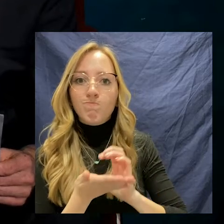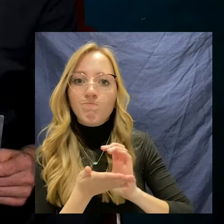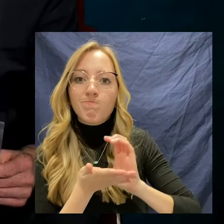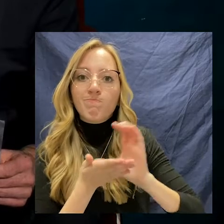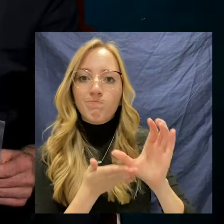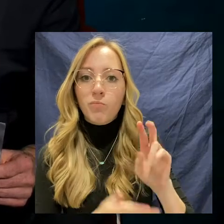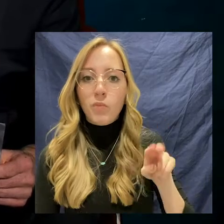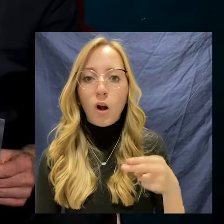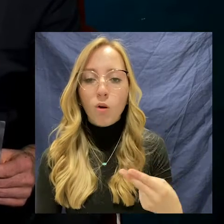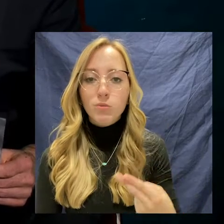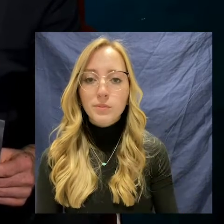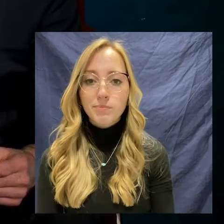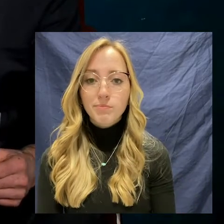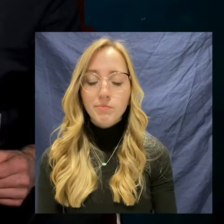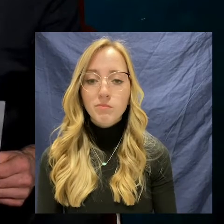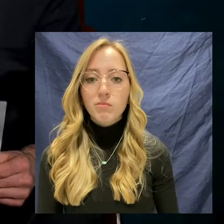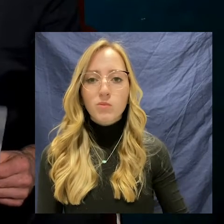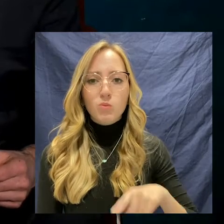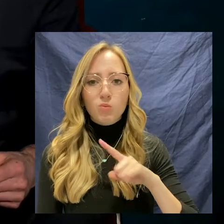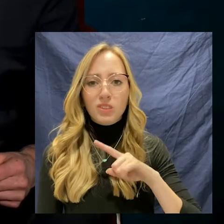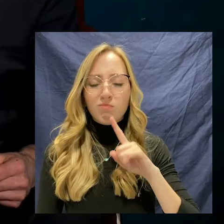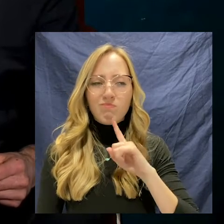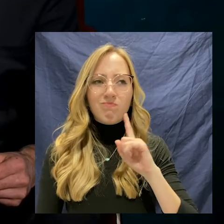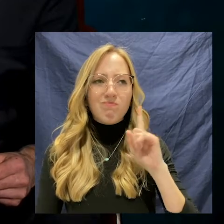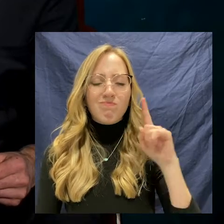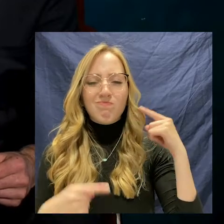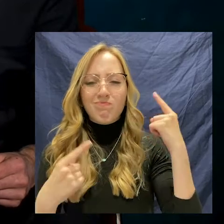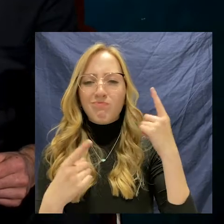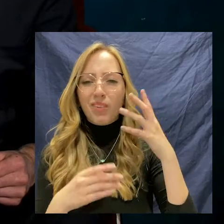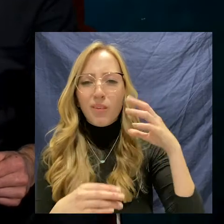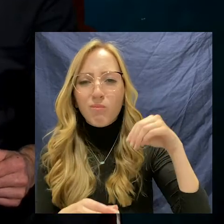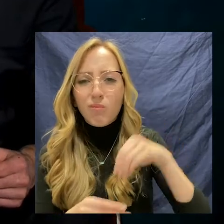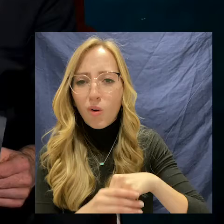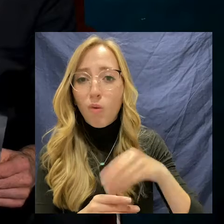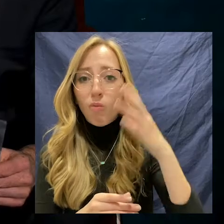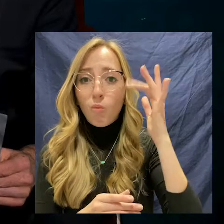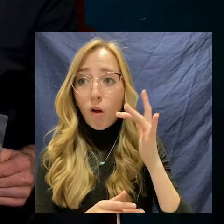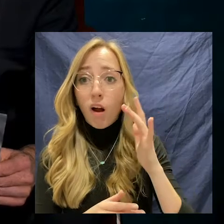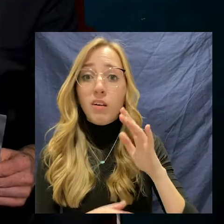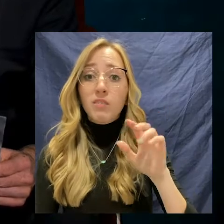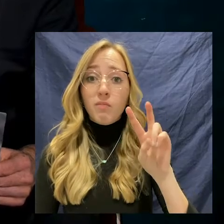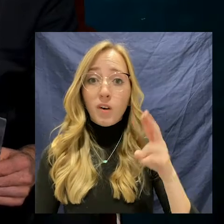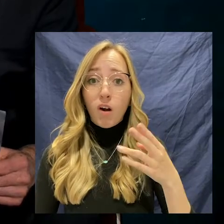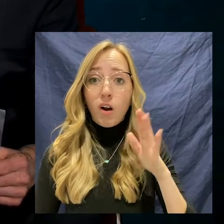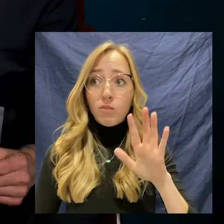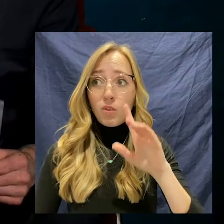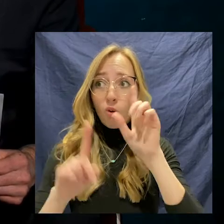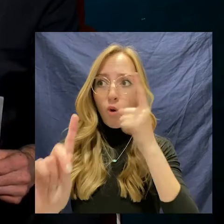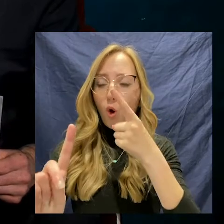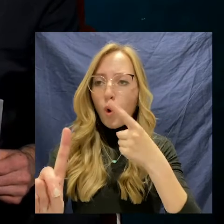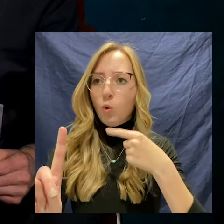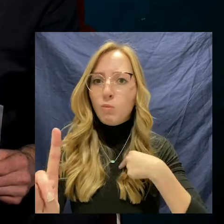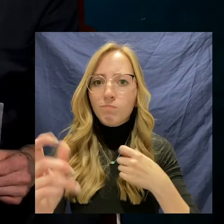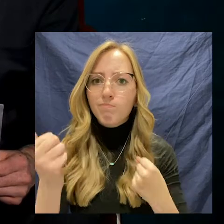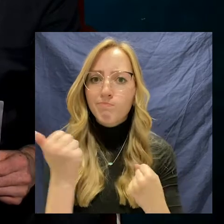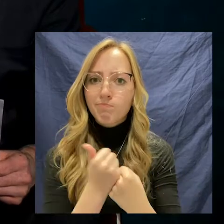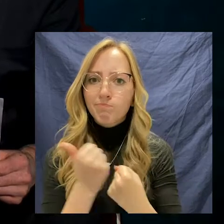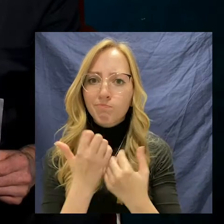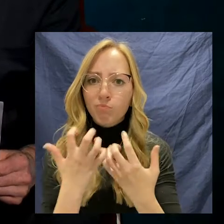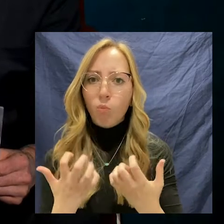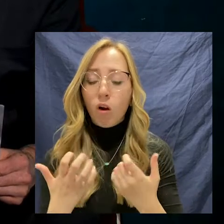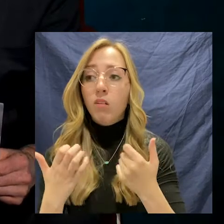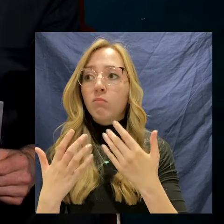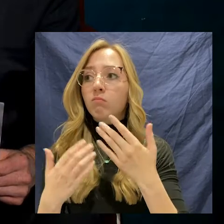involved for so many years because we believe in the mission of Vera House: to prevent, respond to,